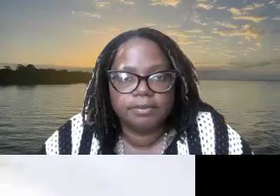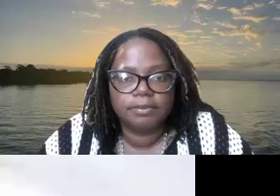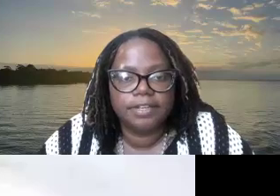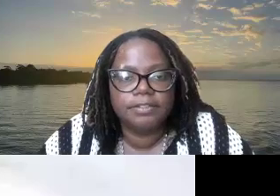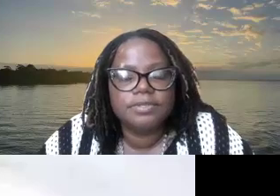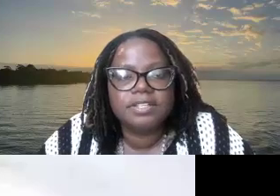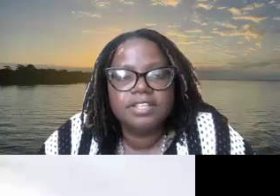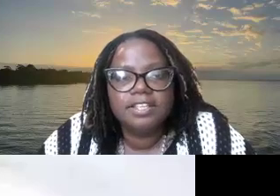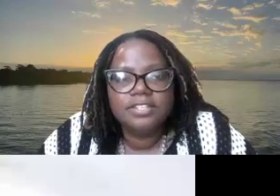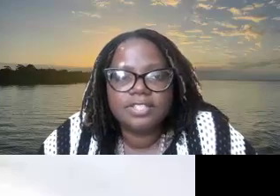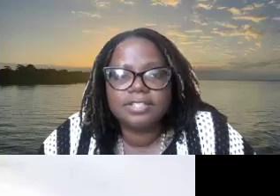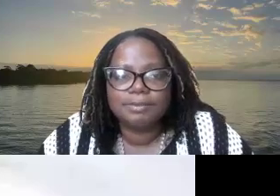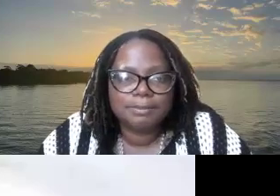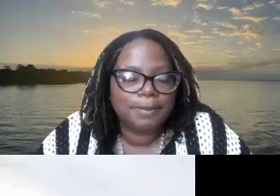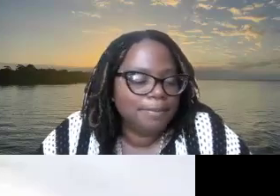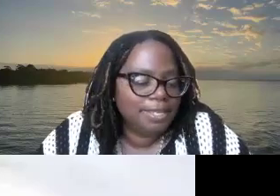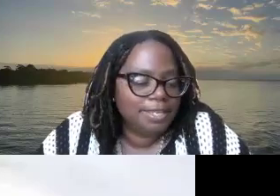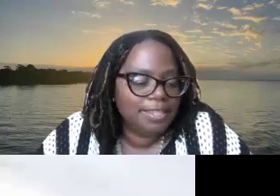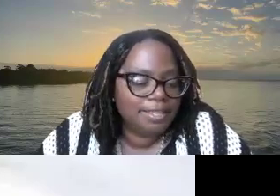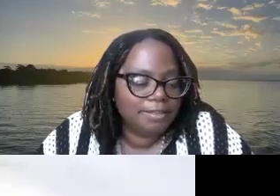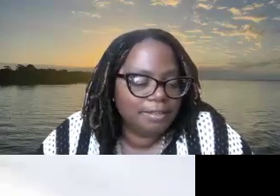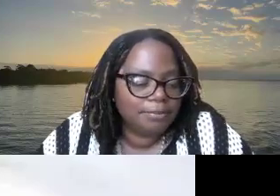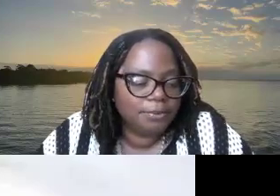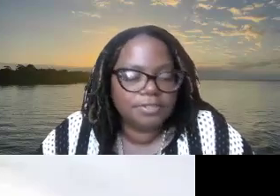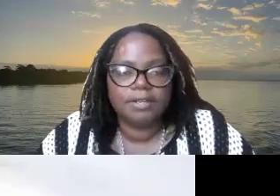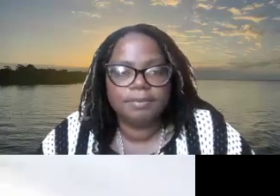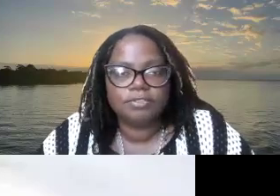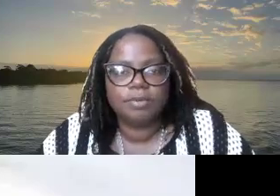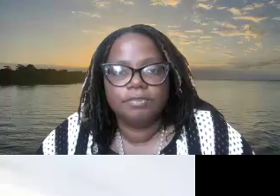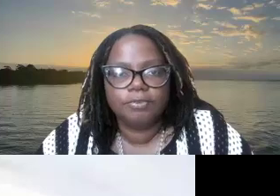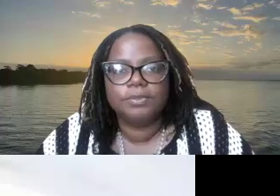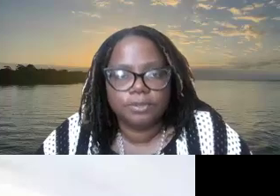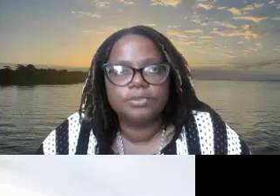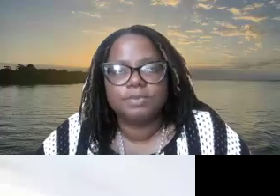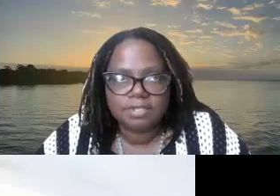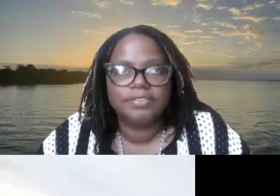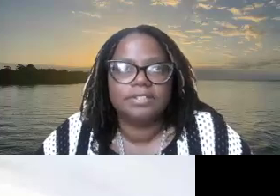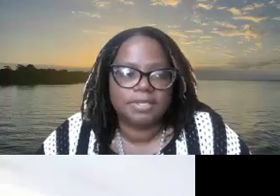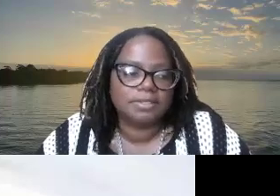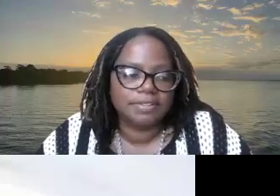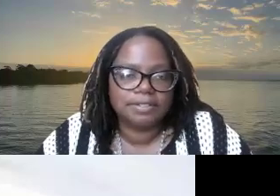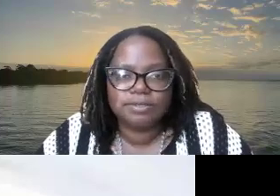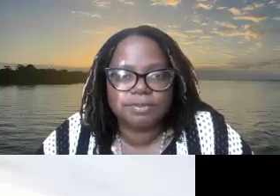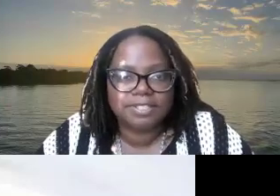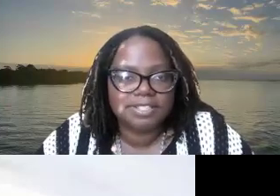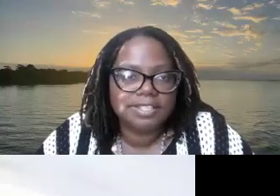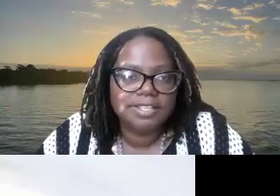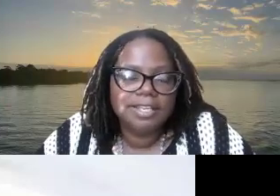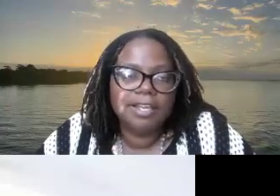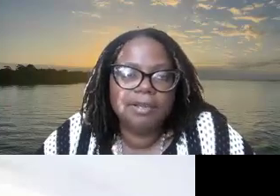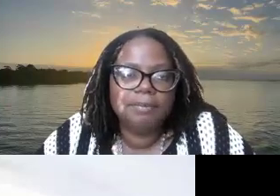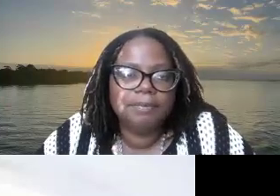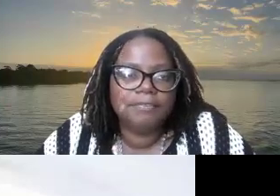core values. So that's a little bit about me. And then I'm going to talk about trauma-informed, culture-specific domestic violence